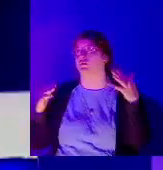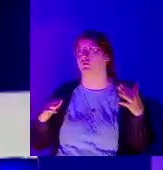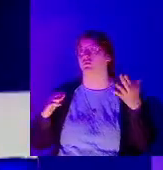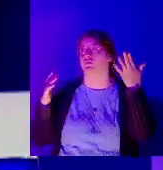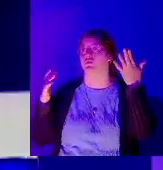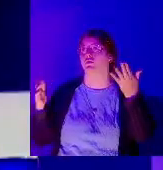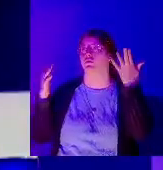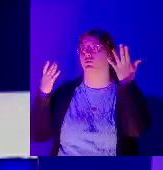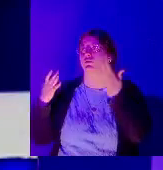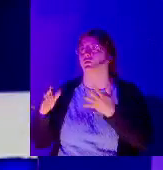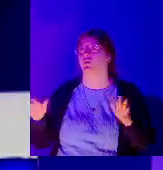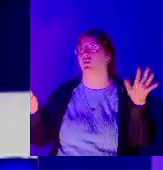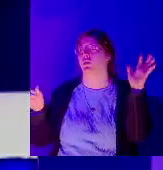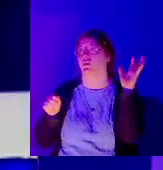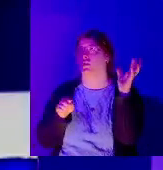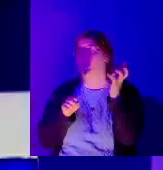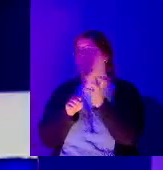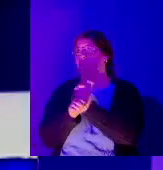battle you've already